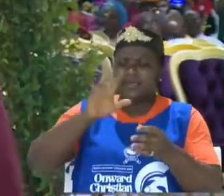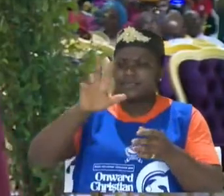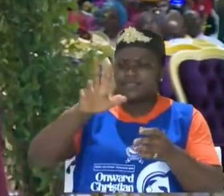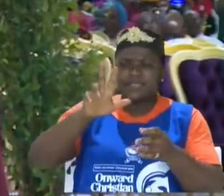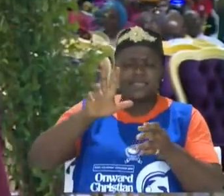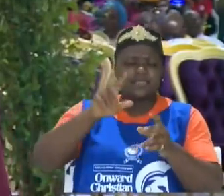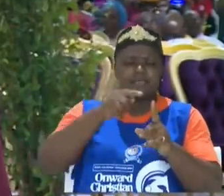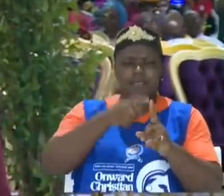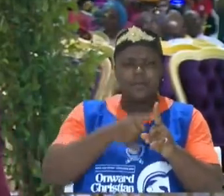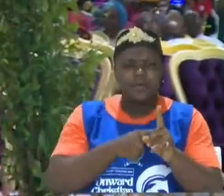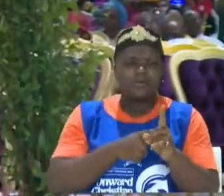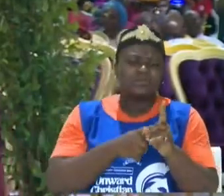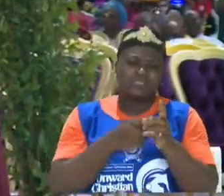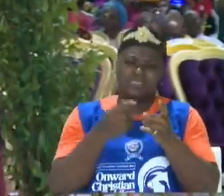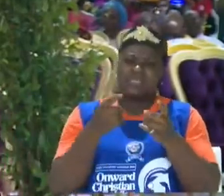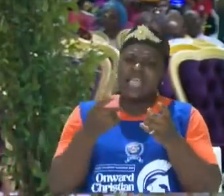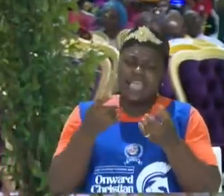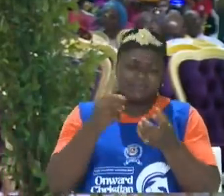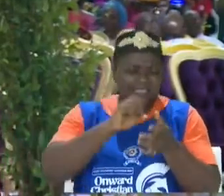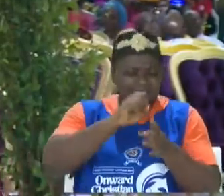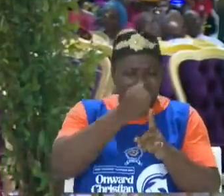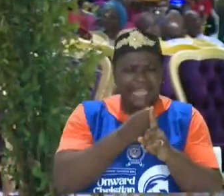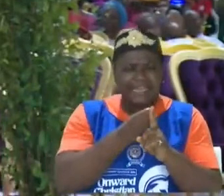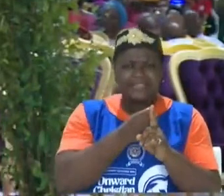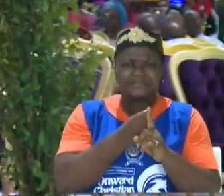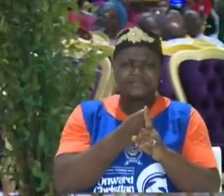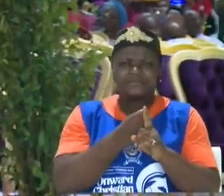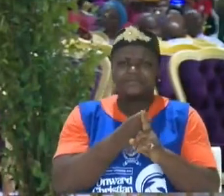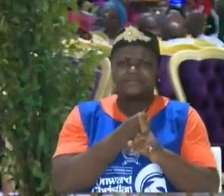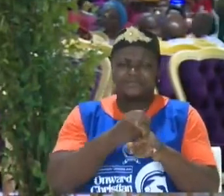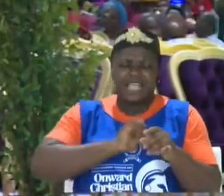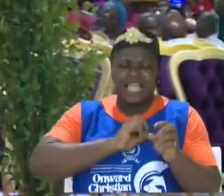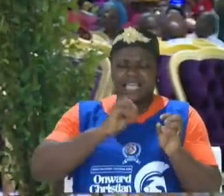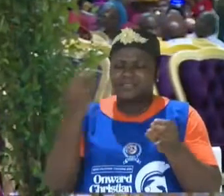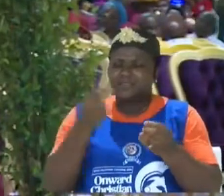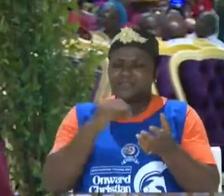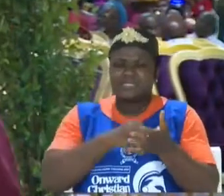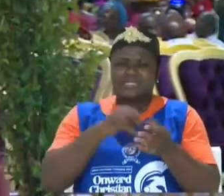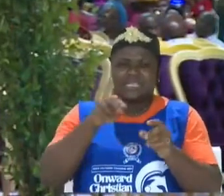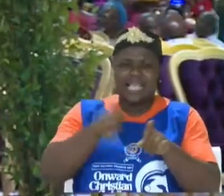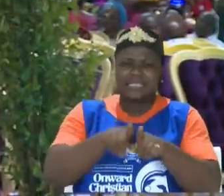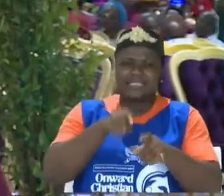to my academic breakthrough. And then a demon whispered to me, I said, why will you give this seed? I said, no, shut up.